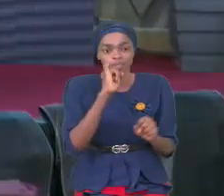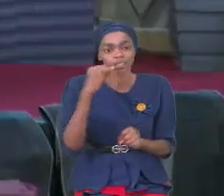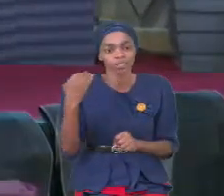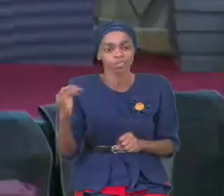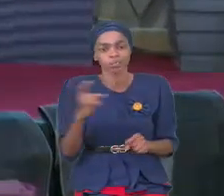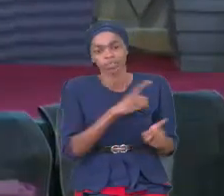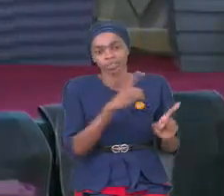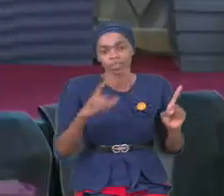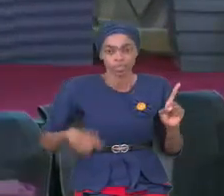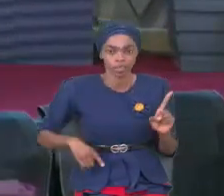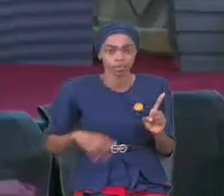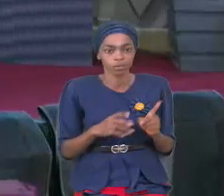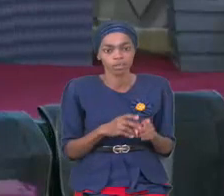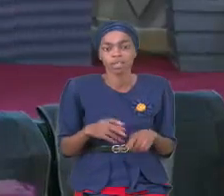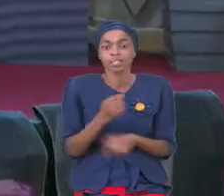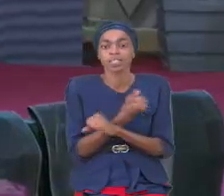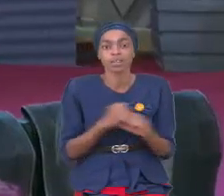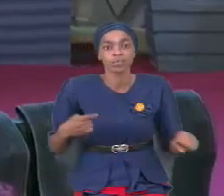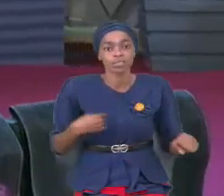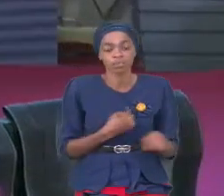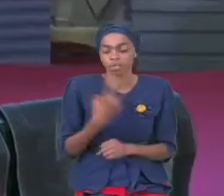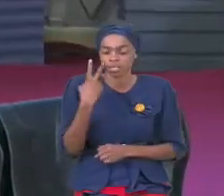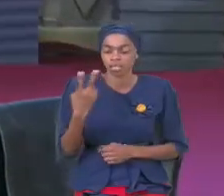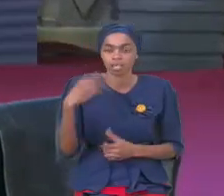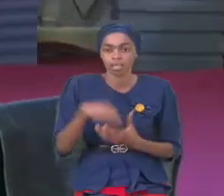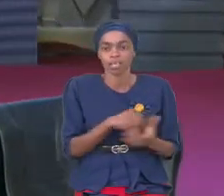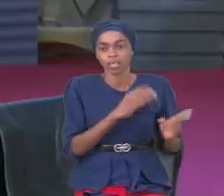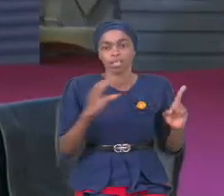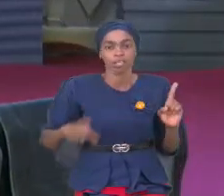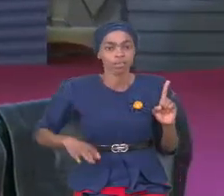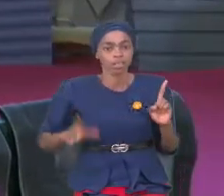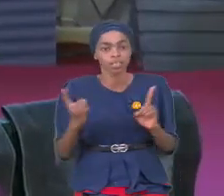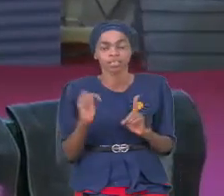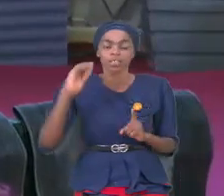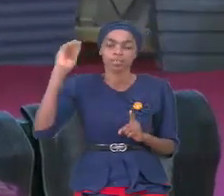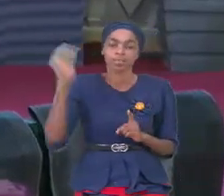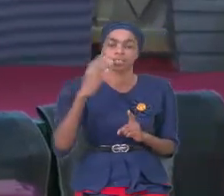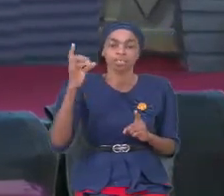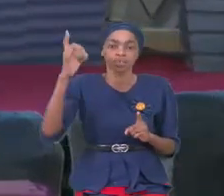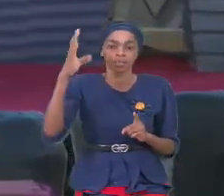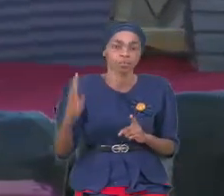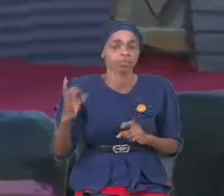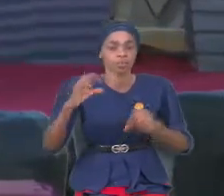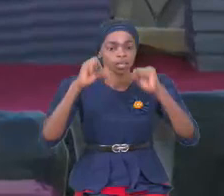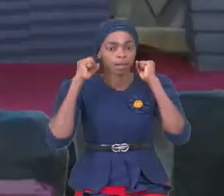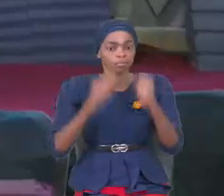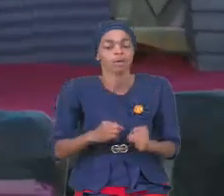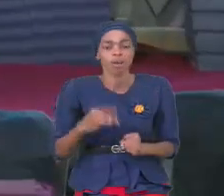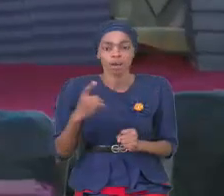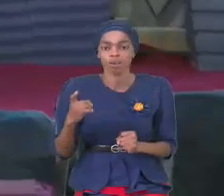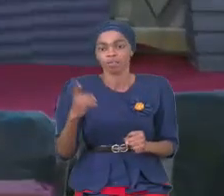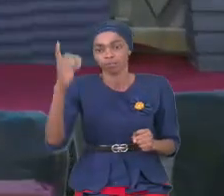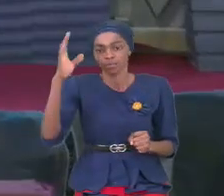Christ. The grace of God, the love of God, the power of the Lord to transform our lives.